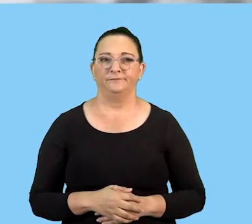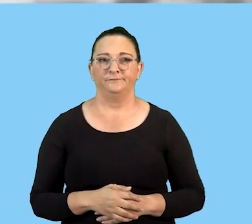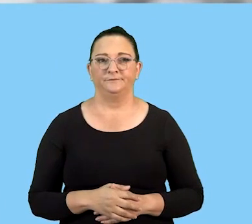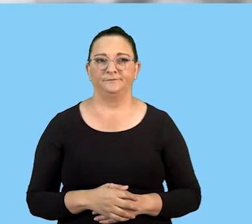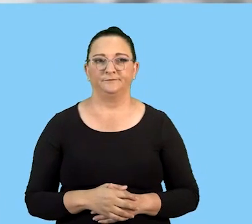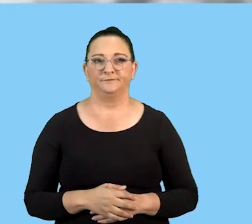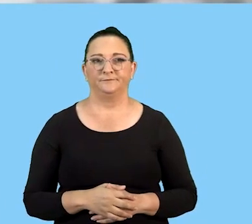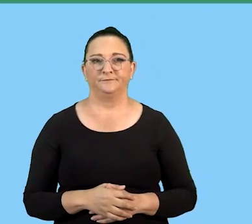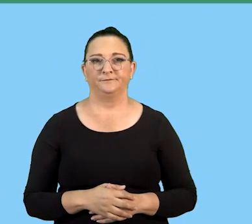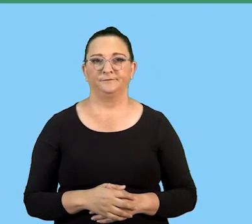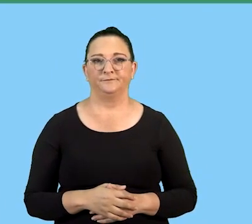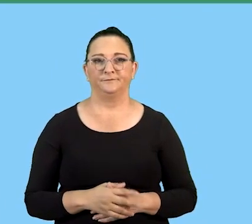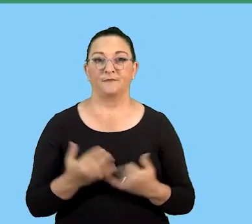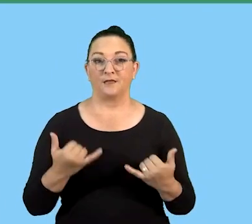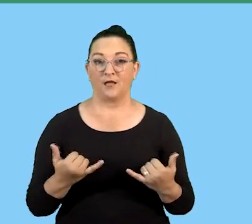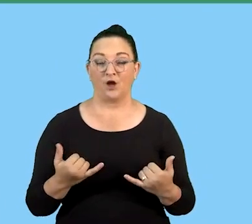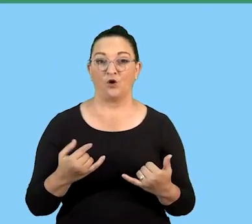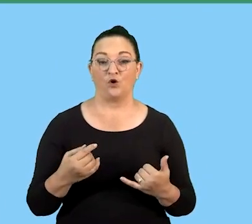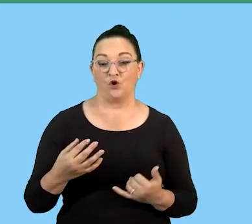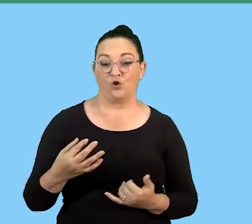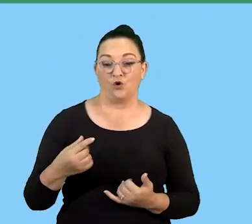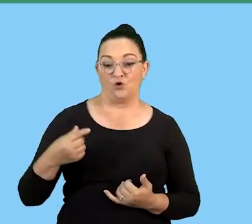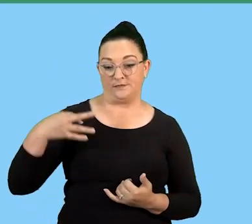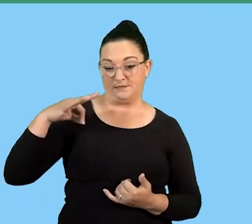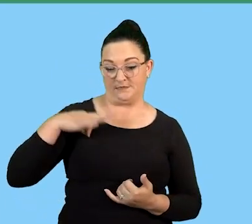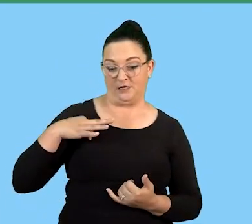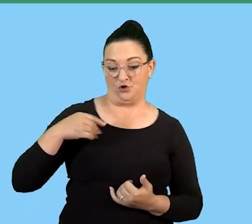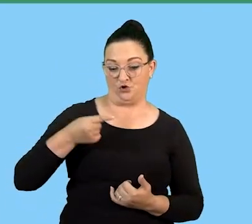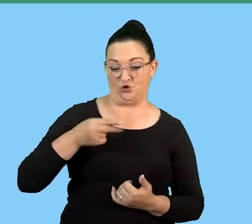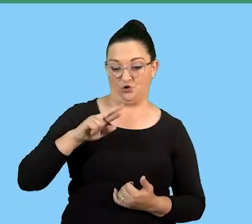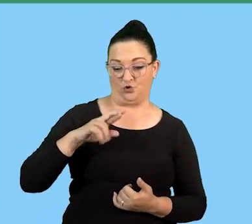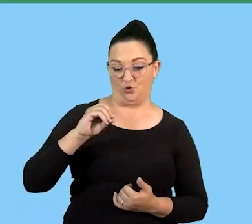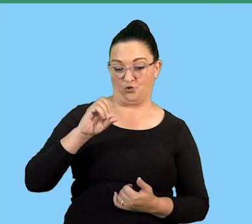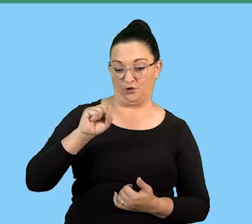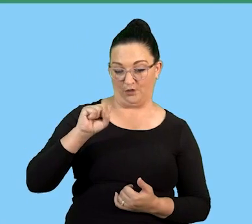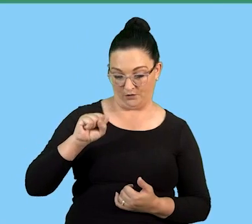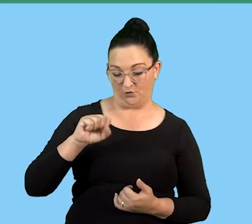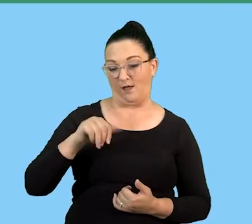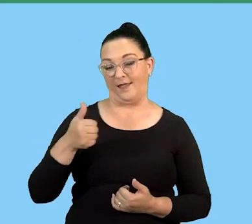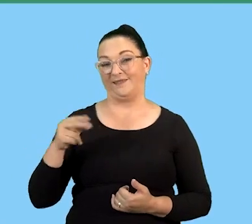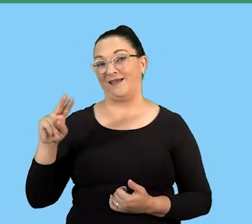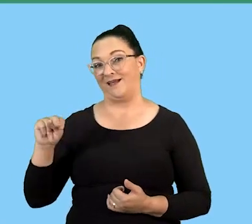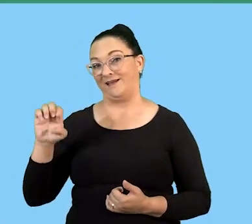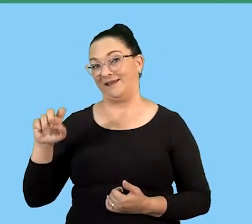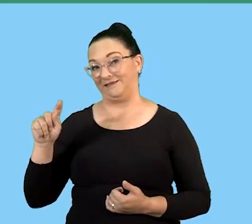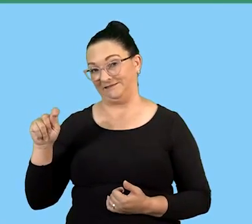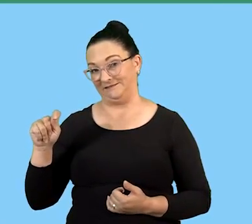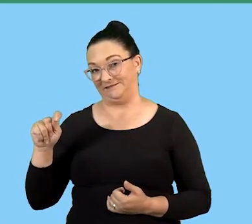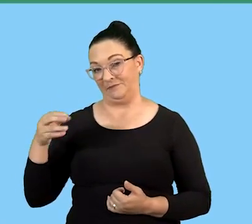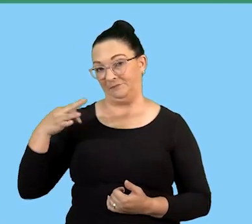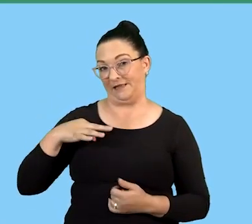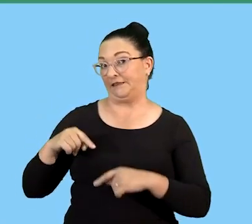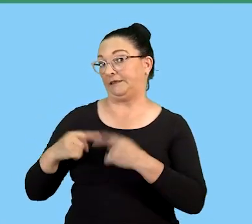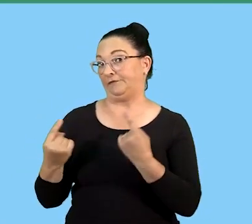Let's now look at the difference between gross and net pay. Now, a gross salary